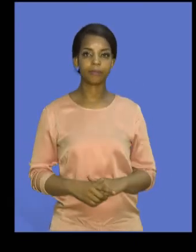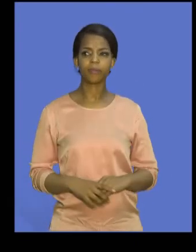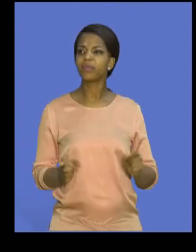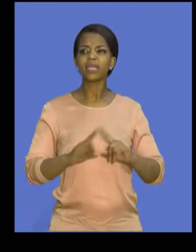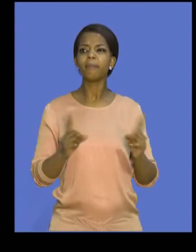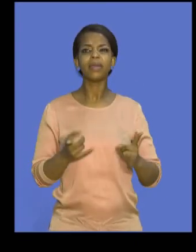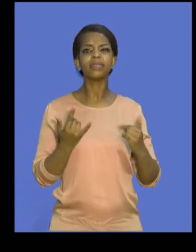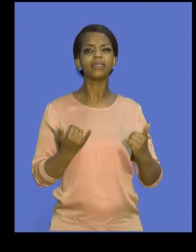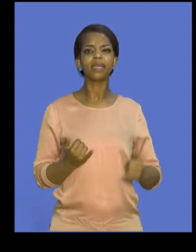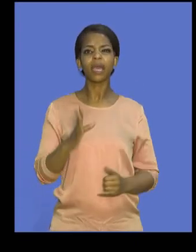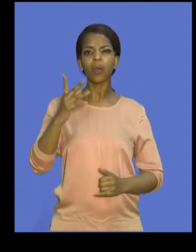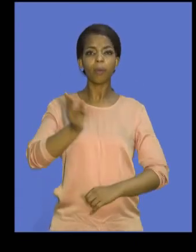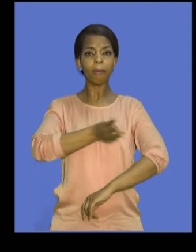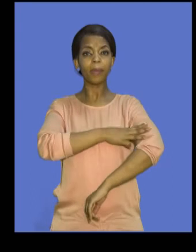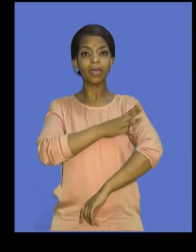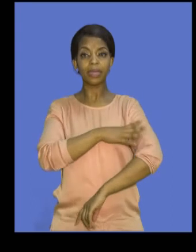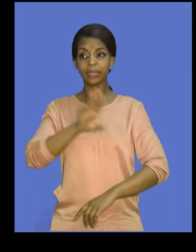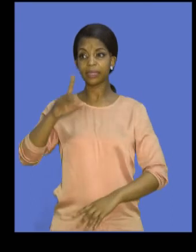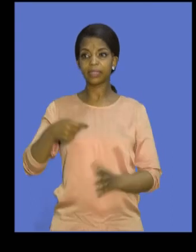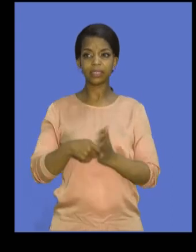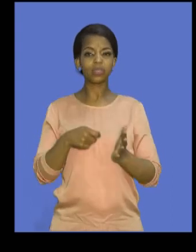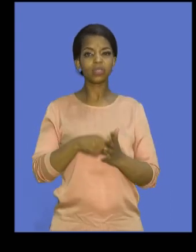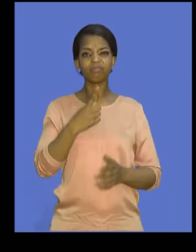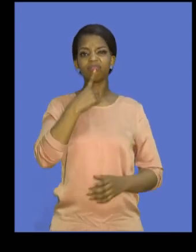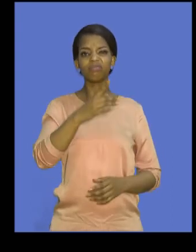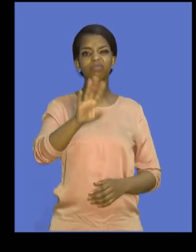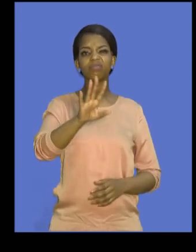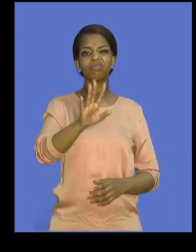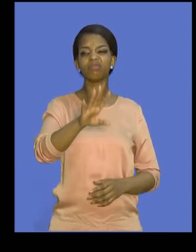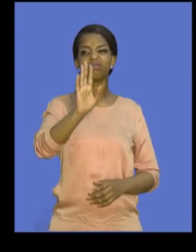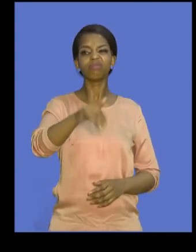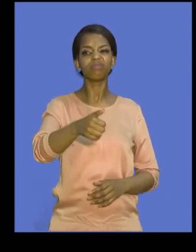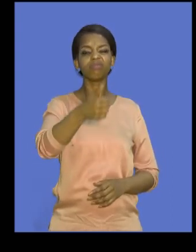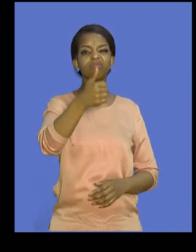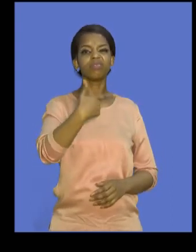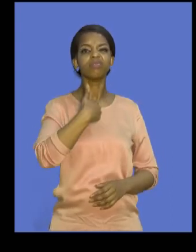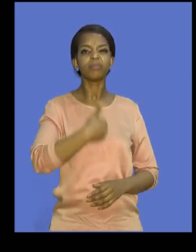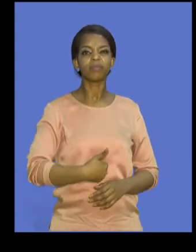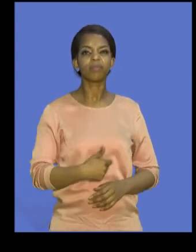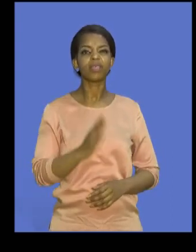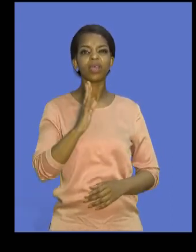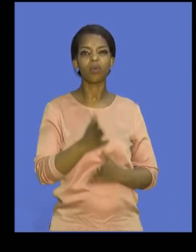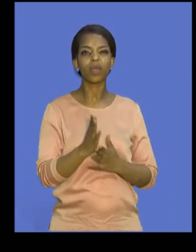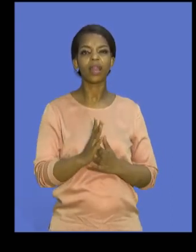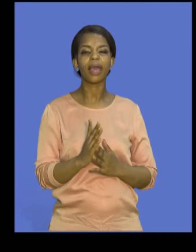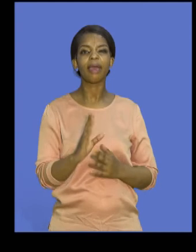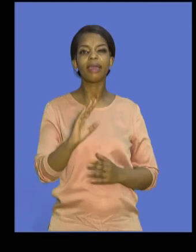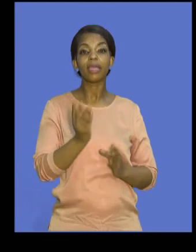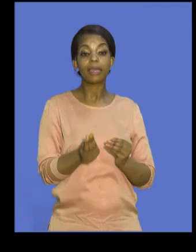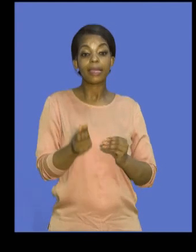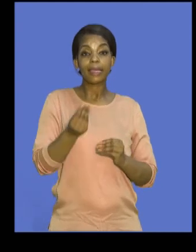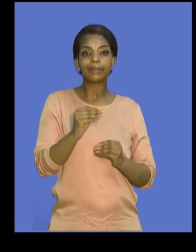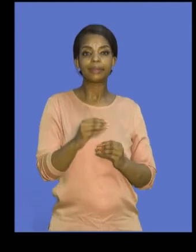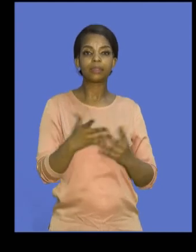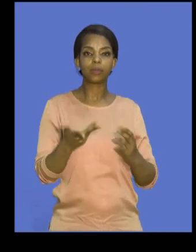that 2,250, I'm going to charge you 5% simple interest each month. Remember,